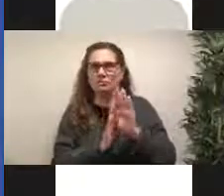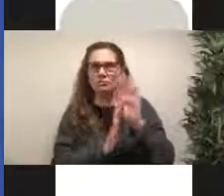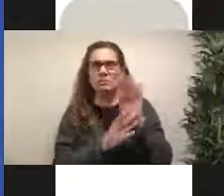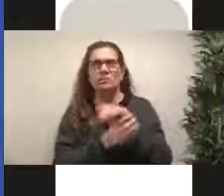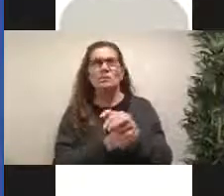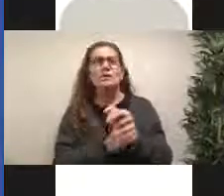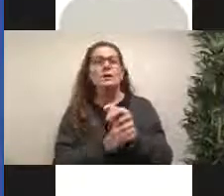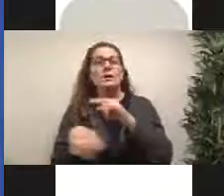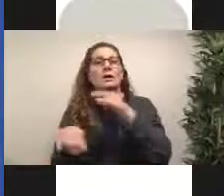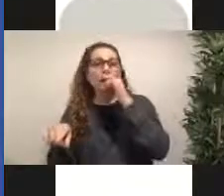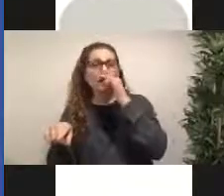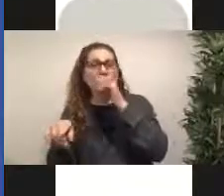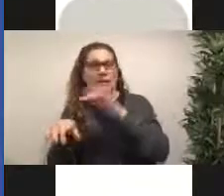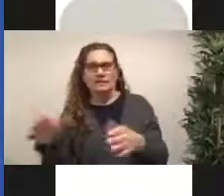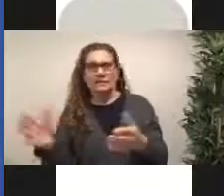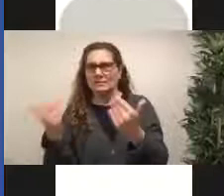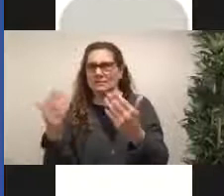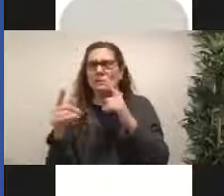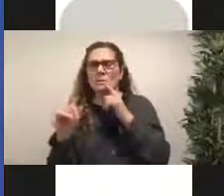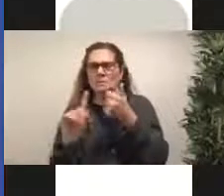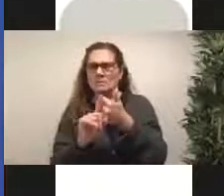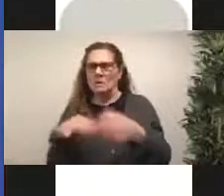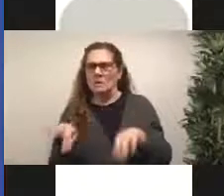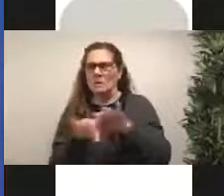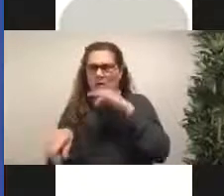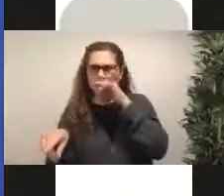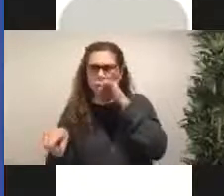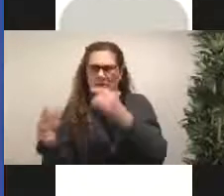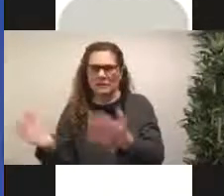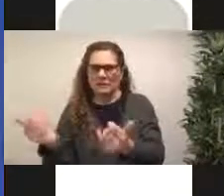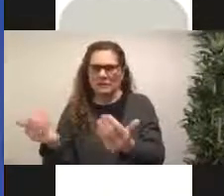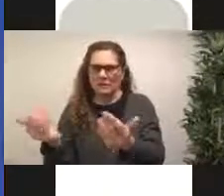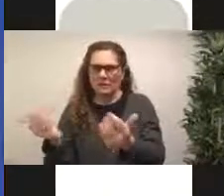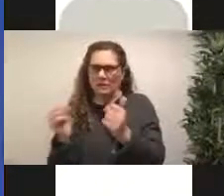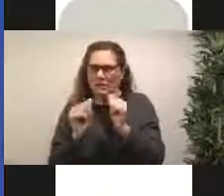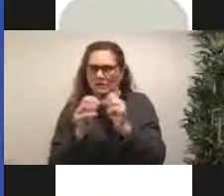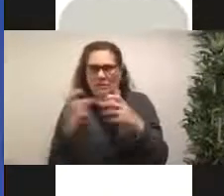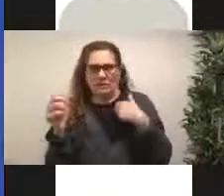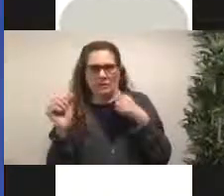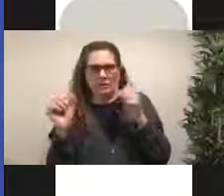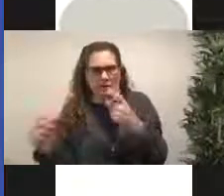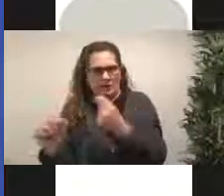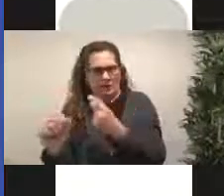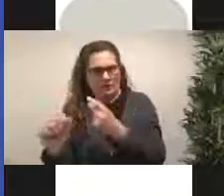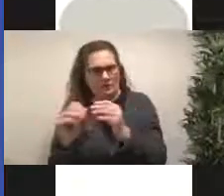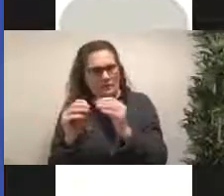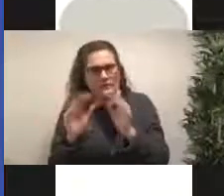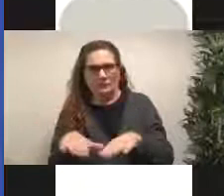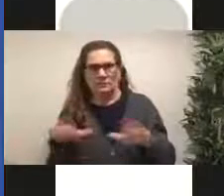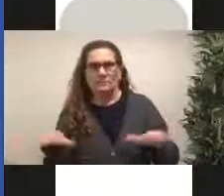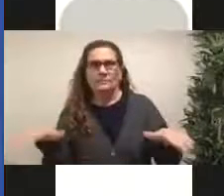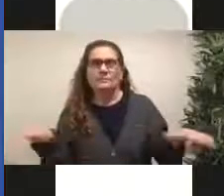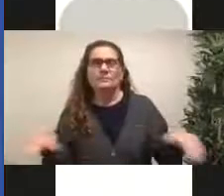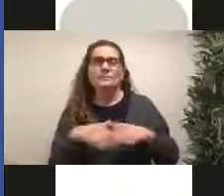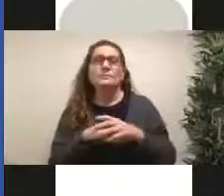important that we get as many children vaccinated as we can. Since this week is National Influenza Vaccination